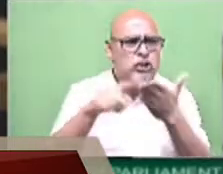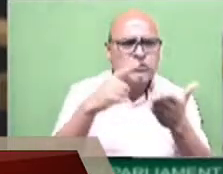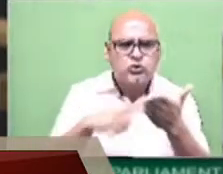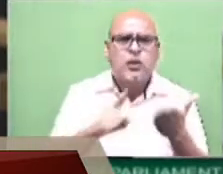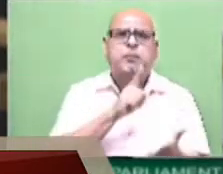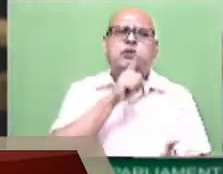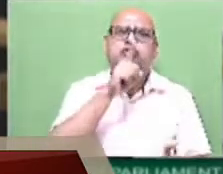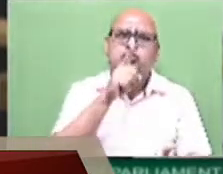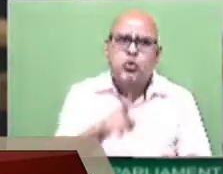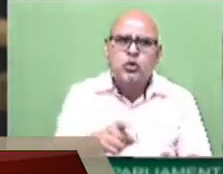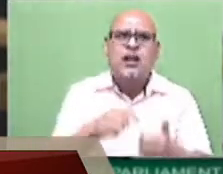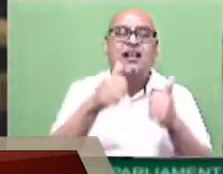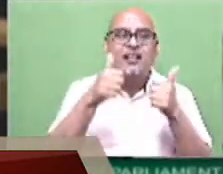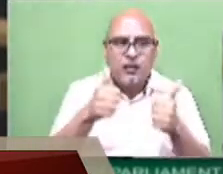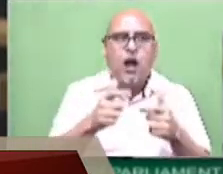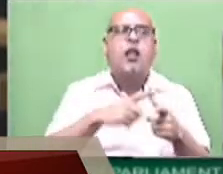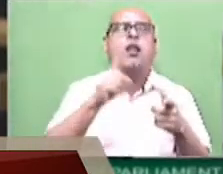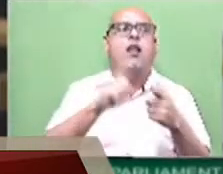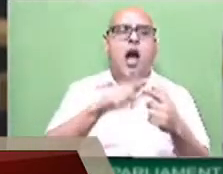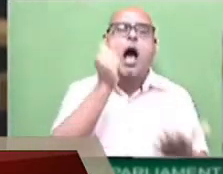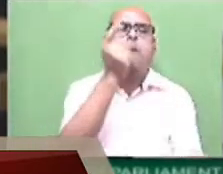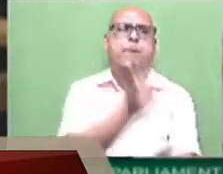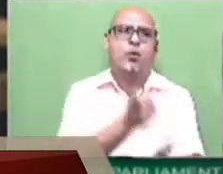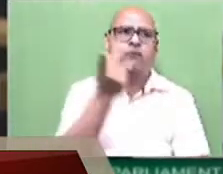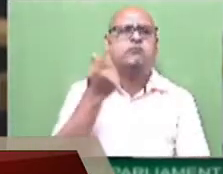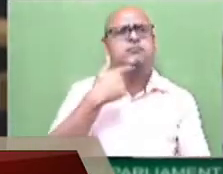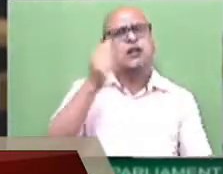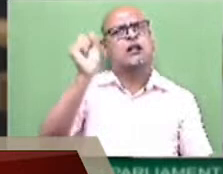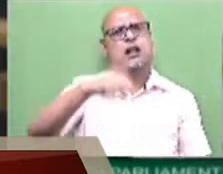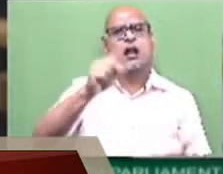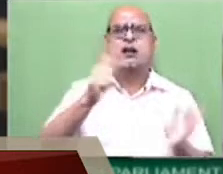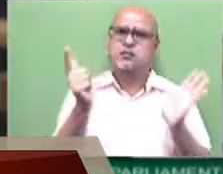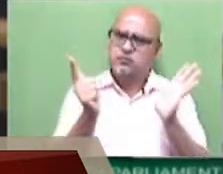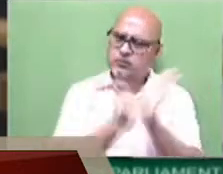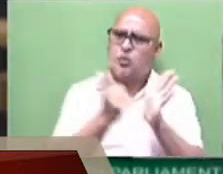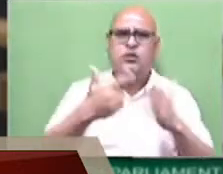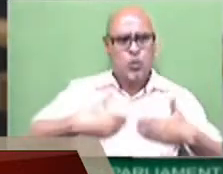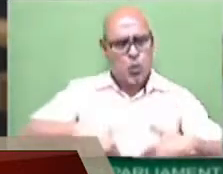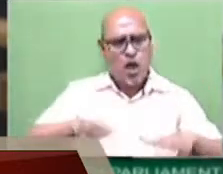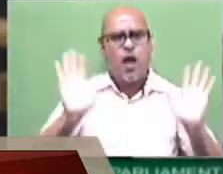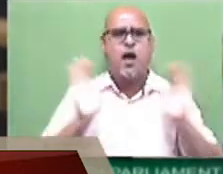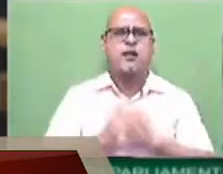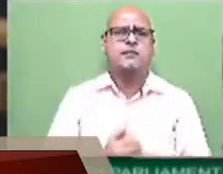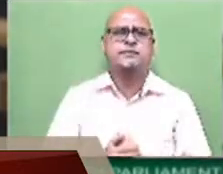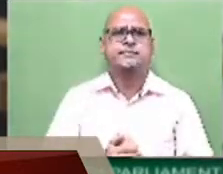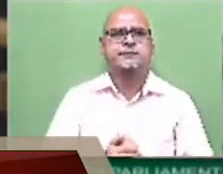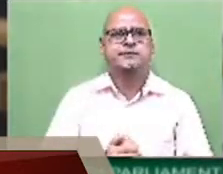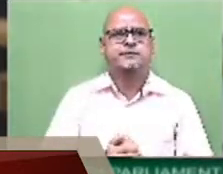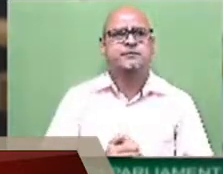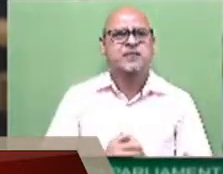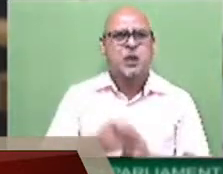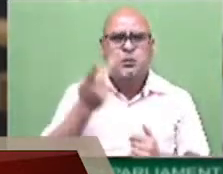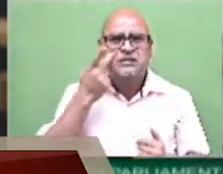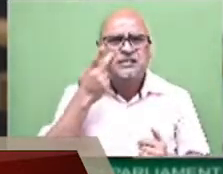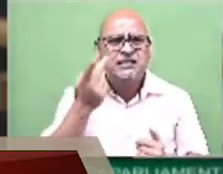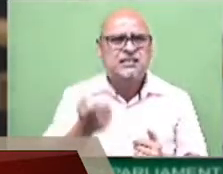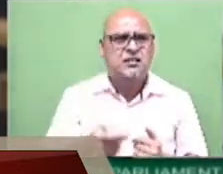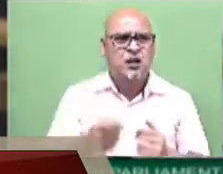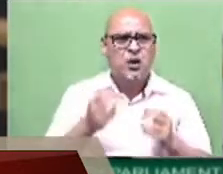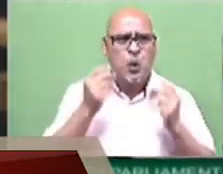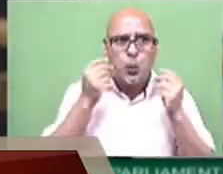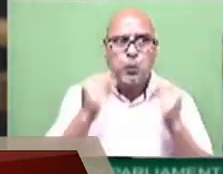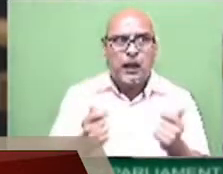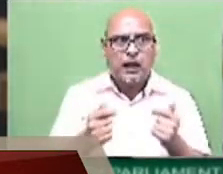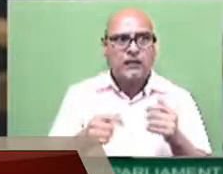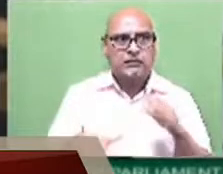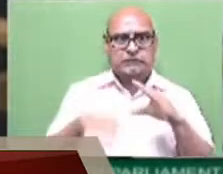its approval in terms of how or whether or not we approve or disapprove of some of the measures that are being placed by the government. Now,